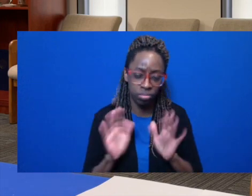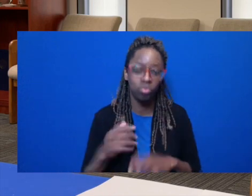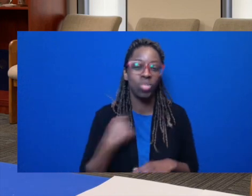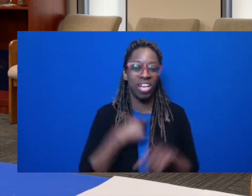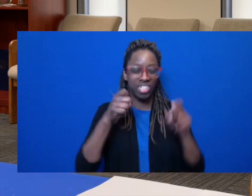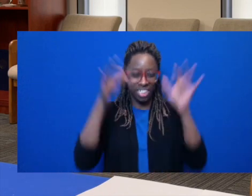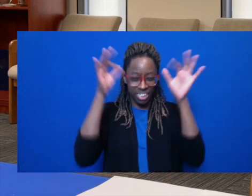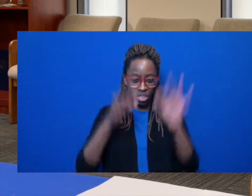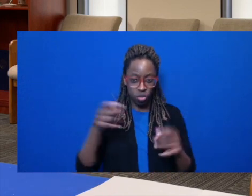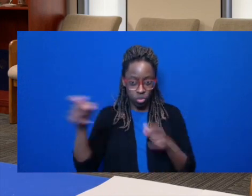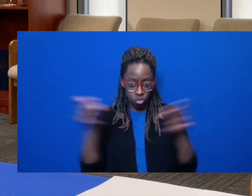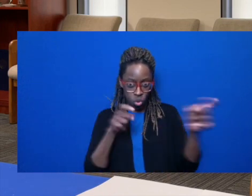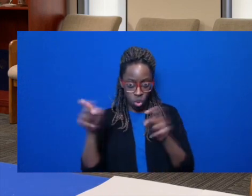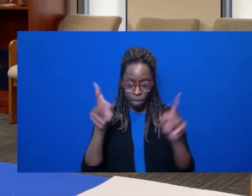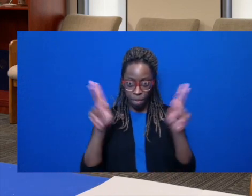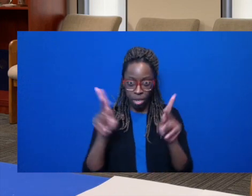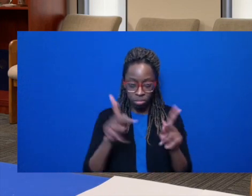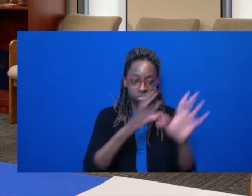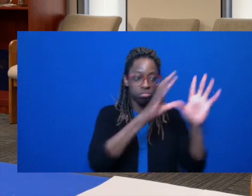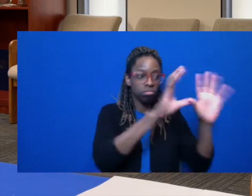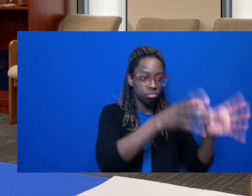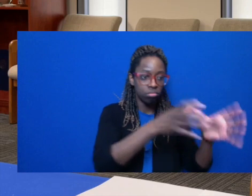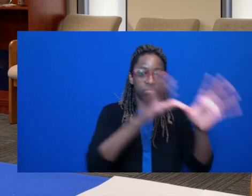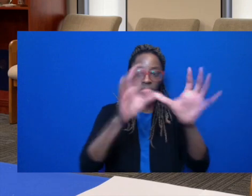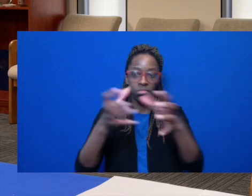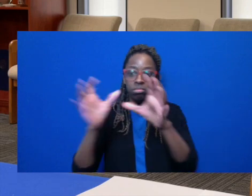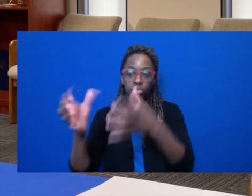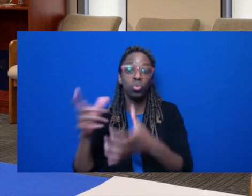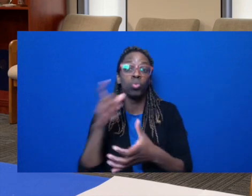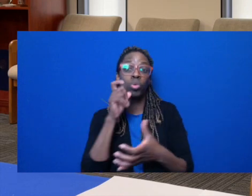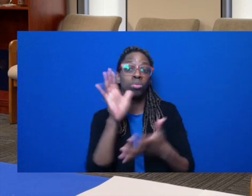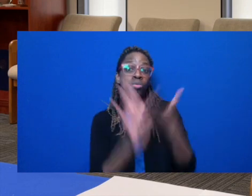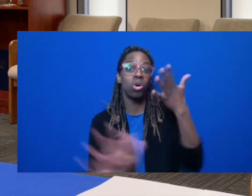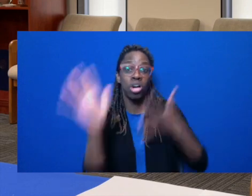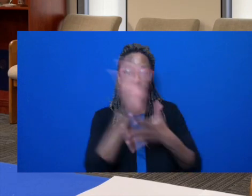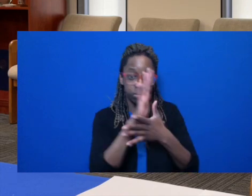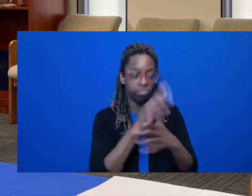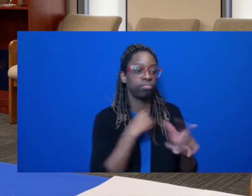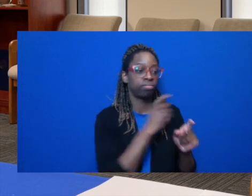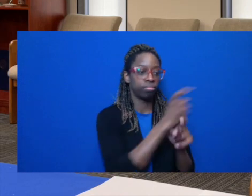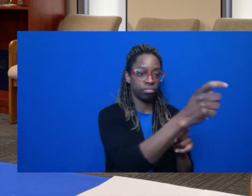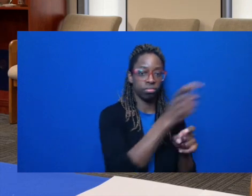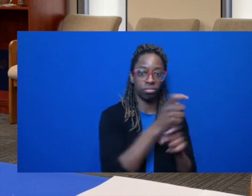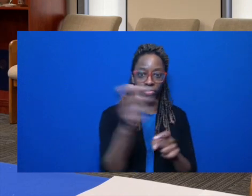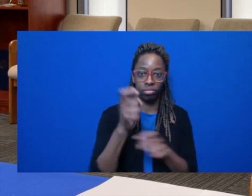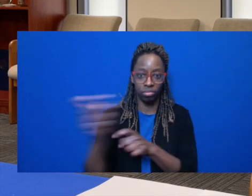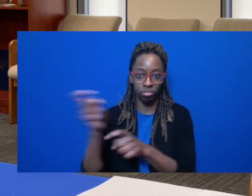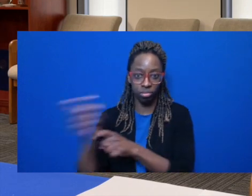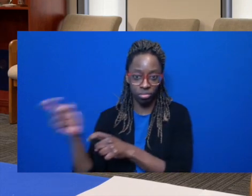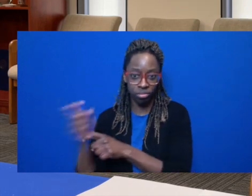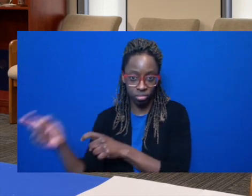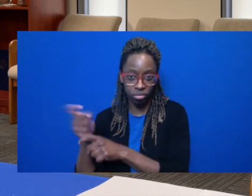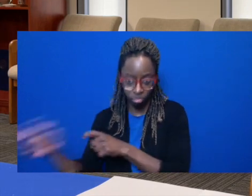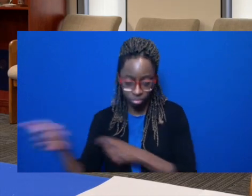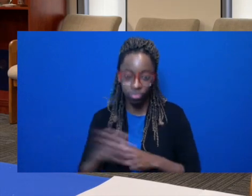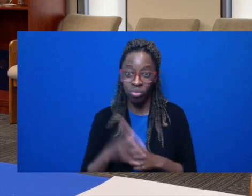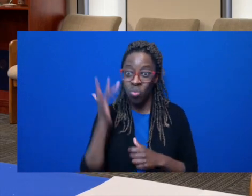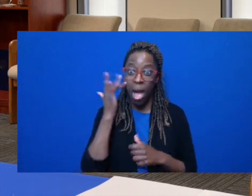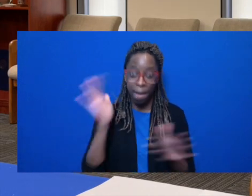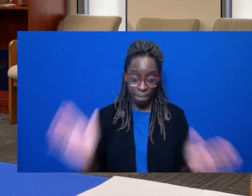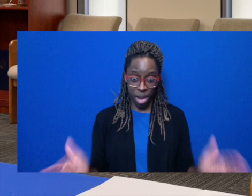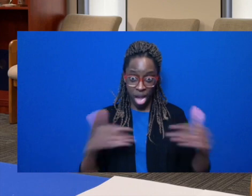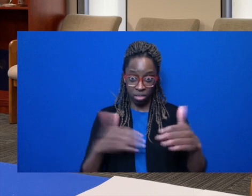between about 975 to 100 doses per package. And so we want to make sure that